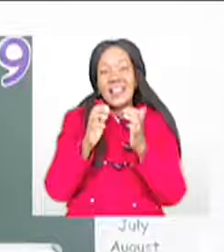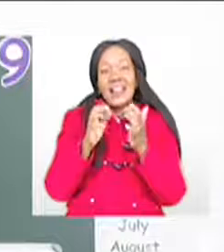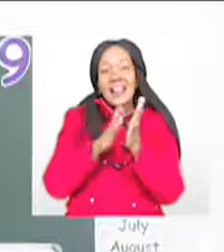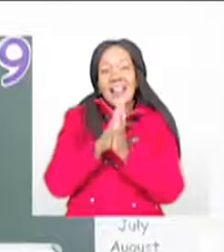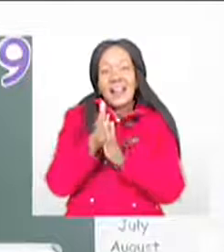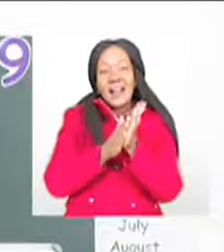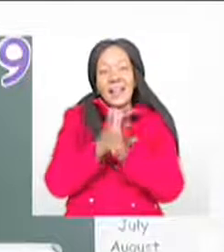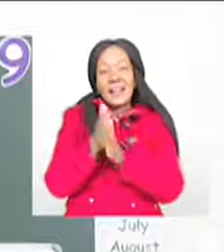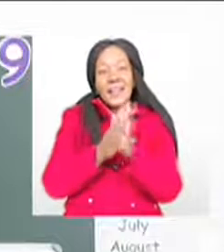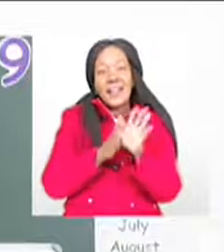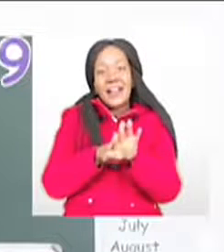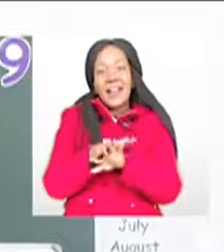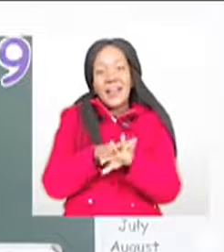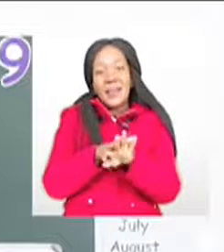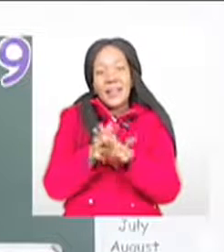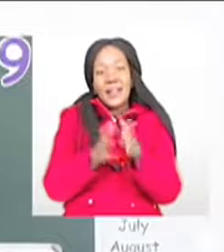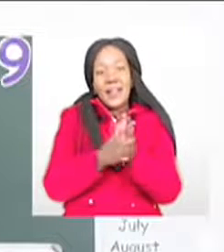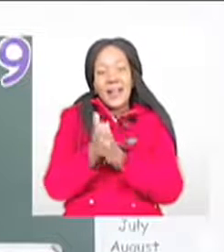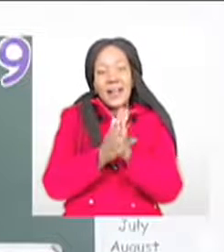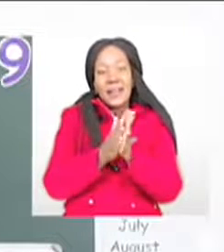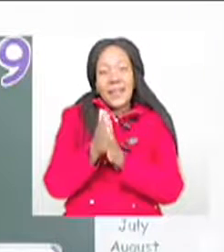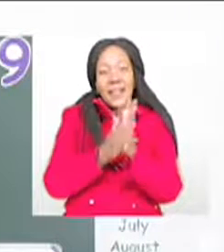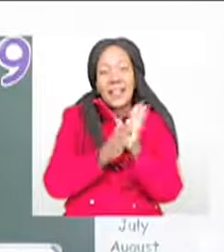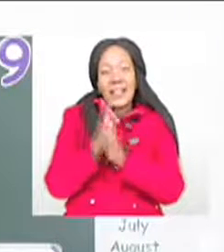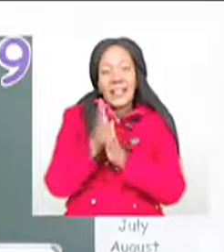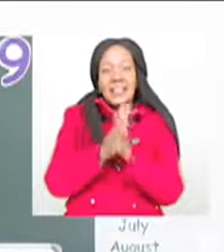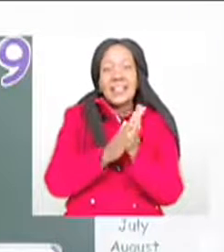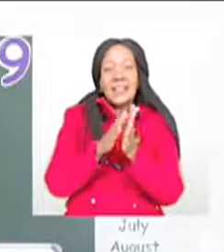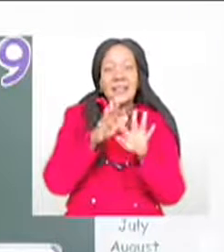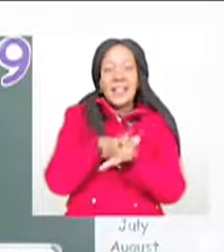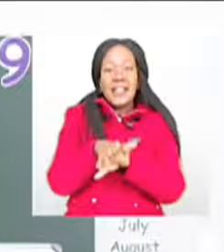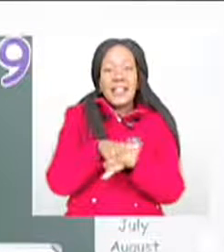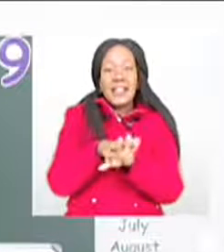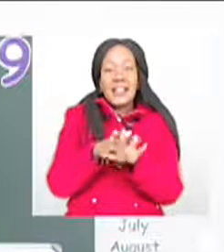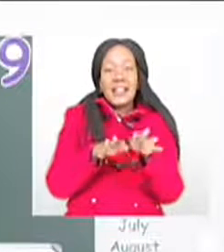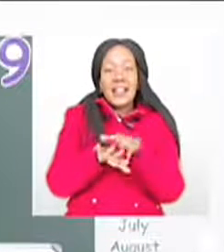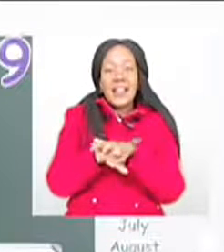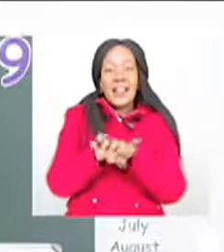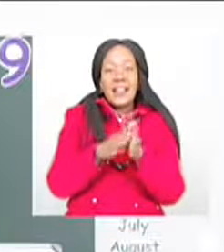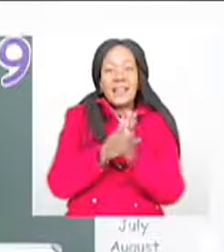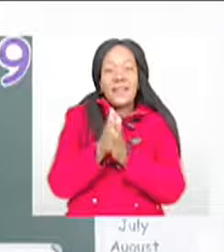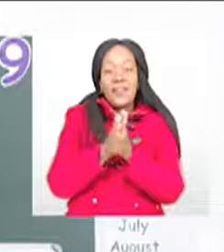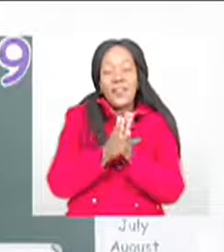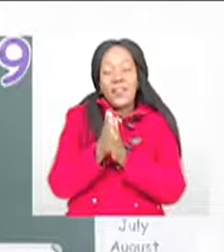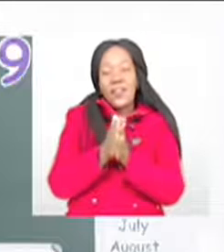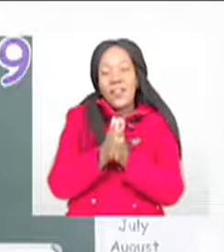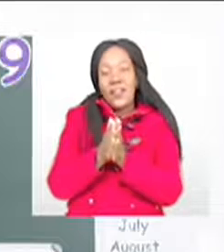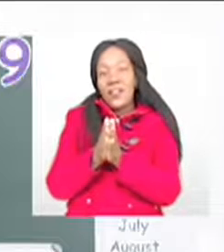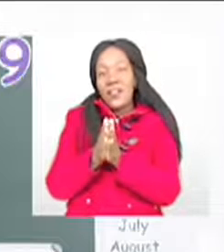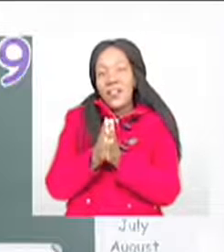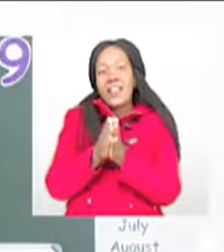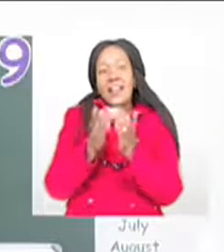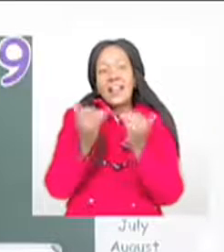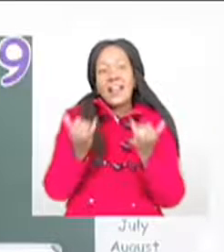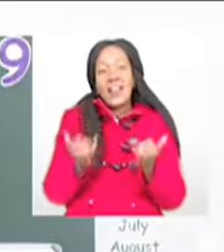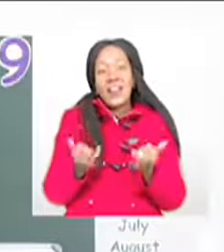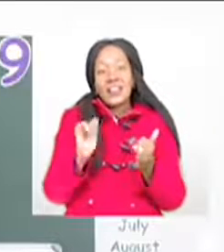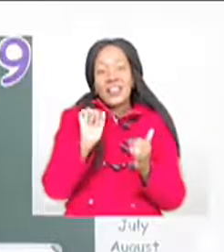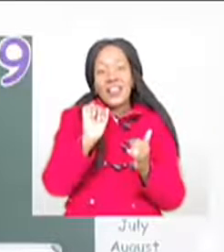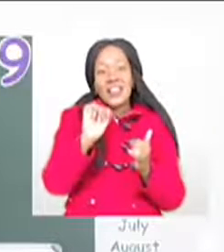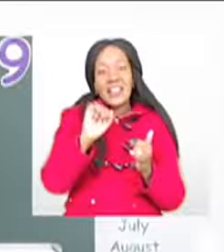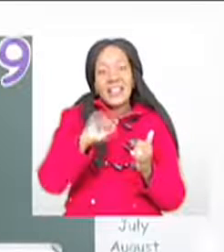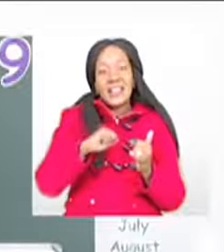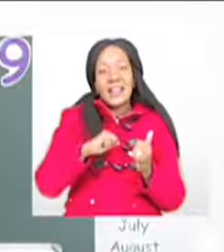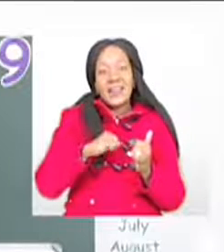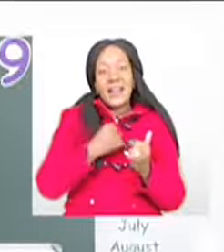sanitized. Rub, rub, rub your hands back, inside and forth. Now